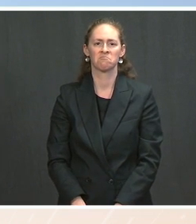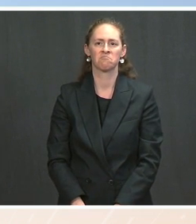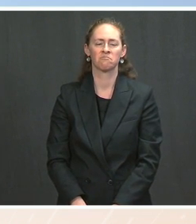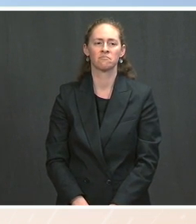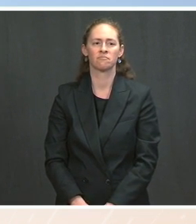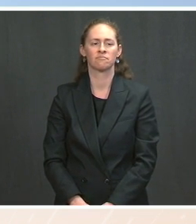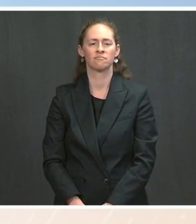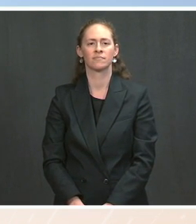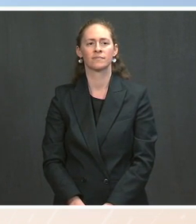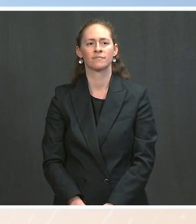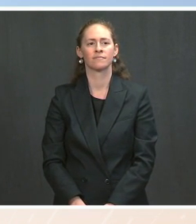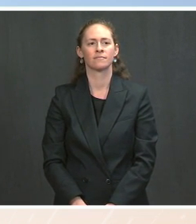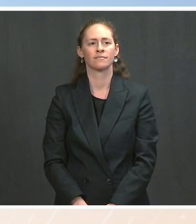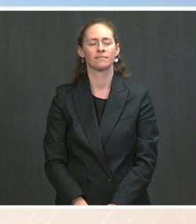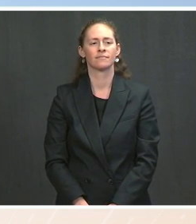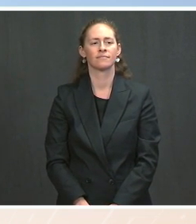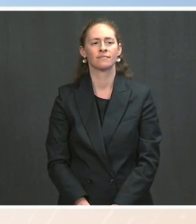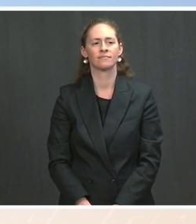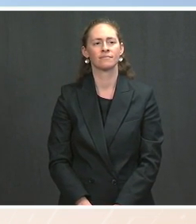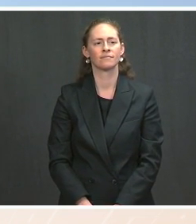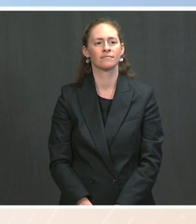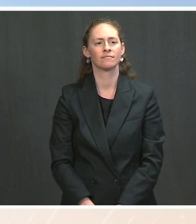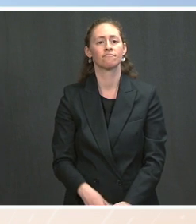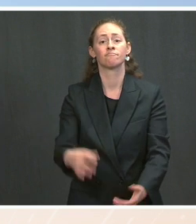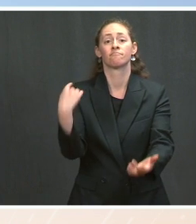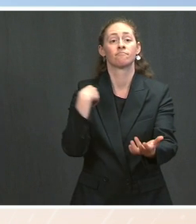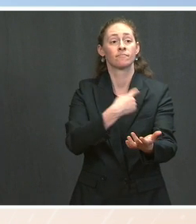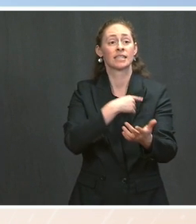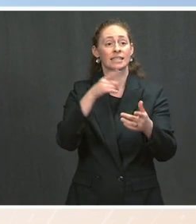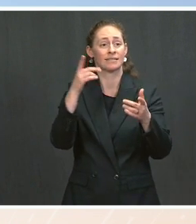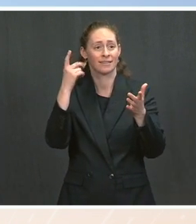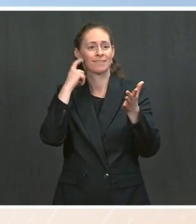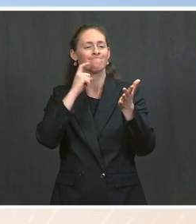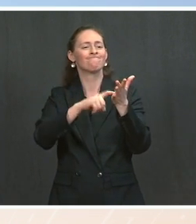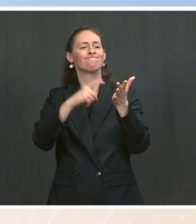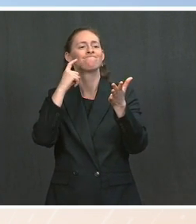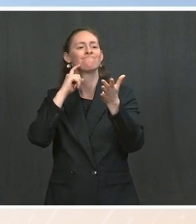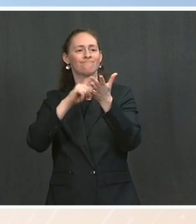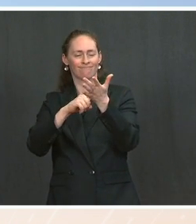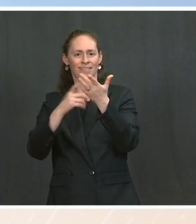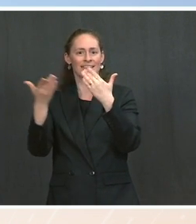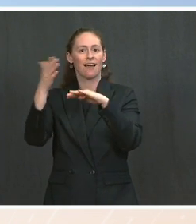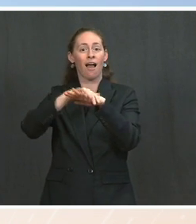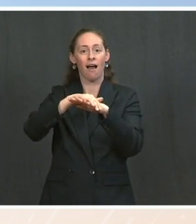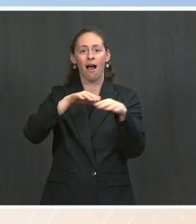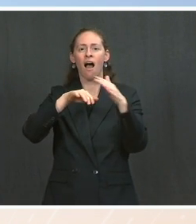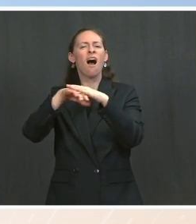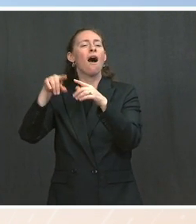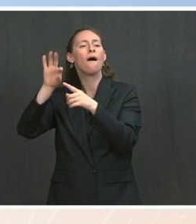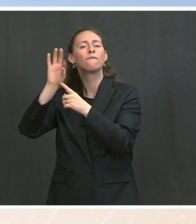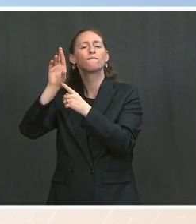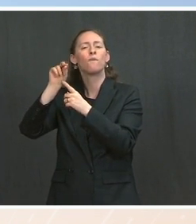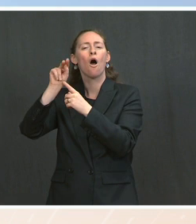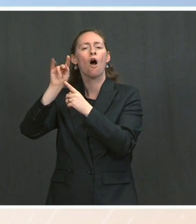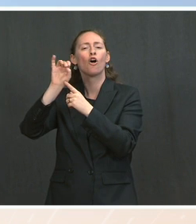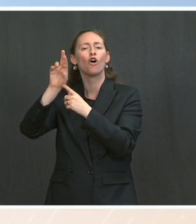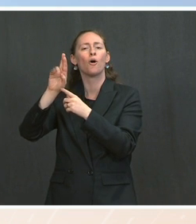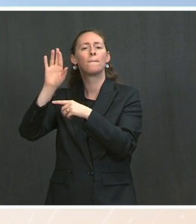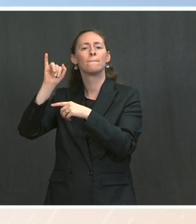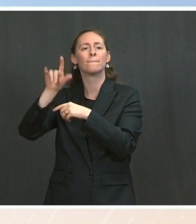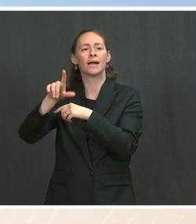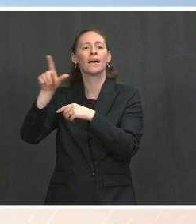is some overlap in the Frontiers bill and the CHIPS bill, where there is opportunity to still move forward on some of the president's